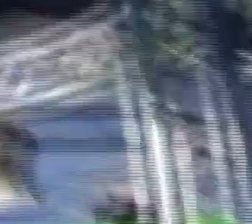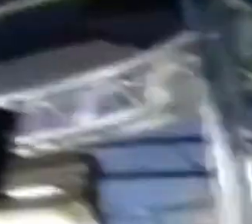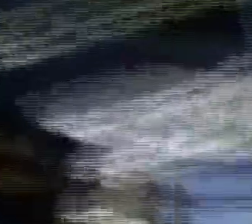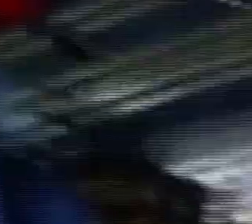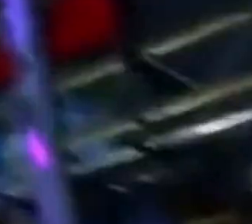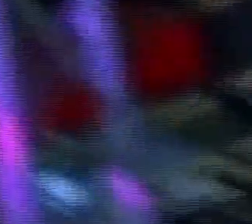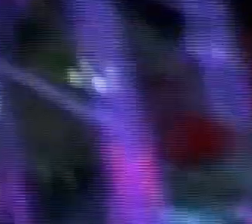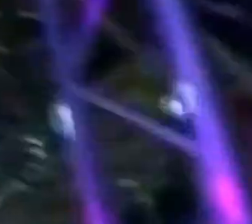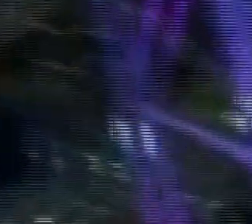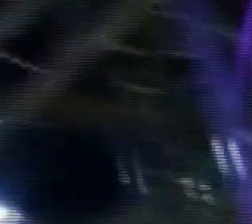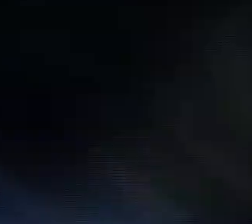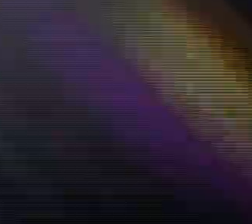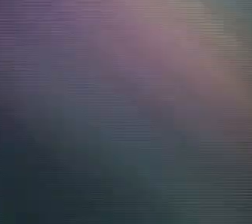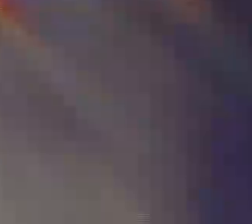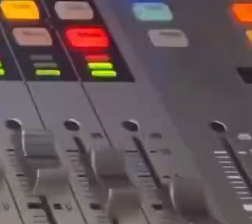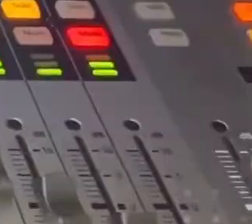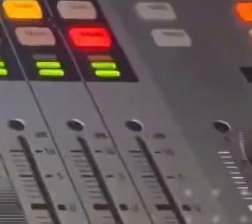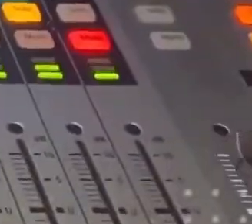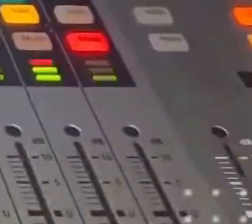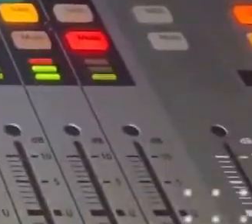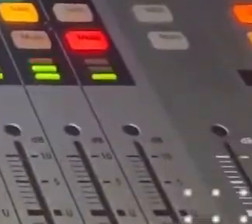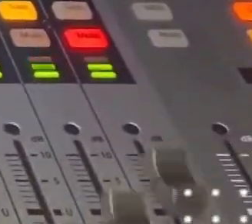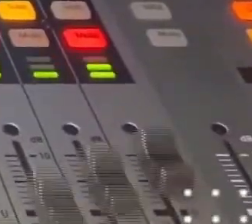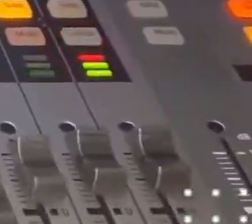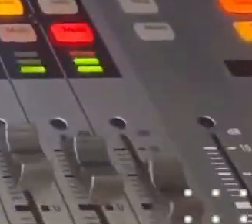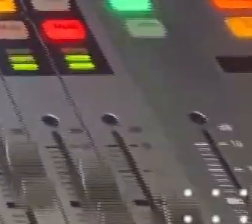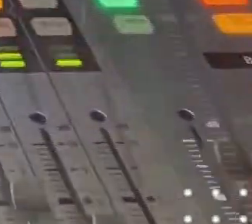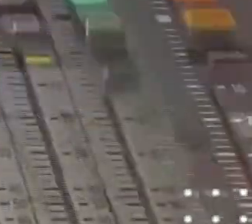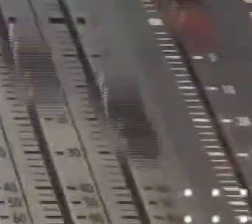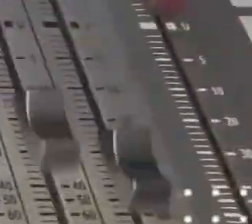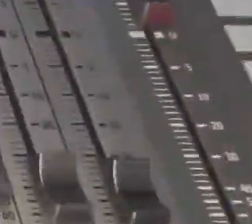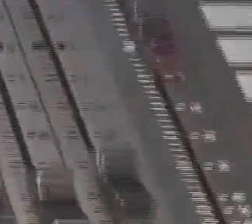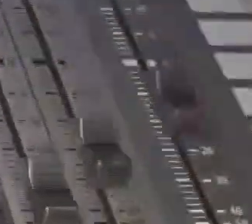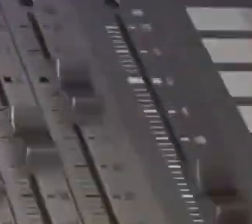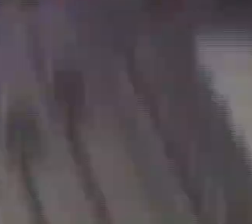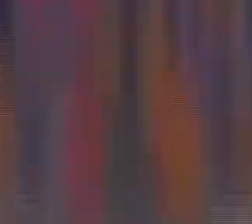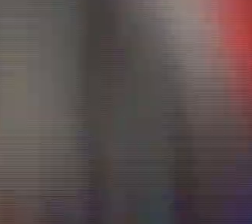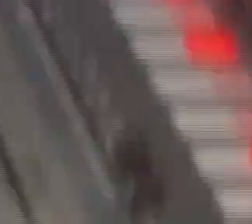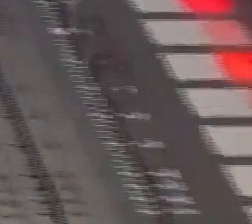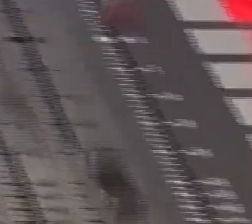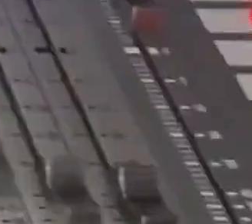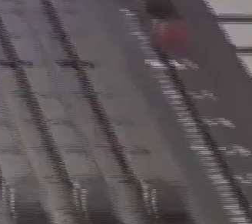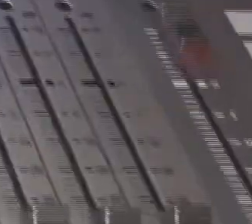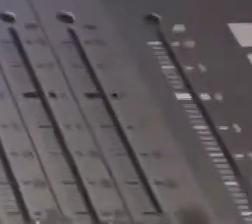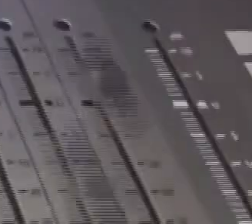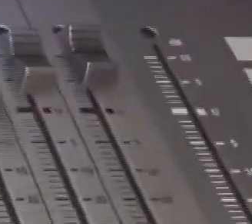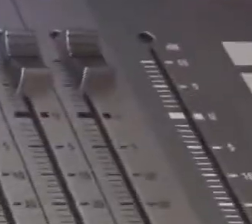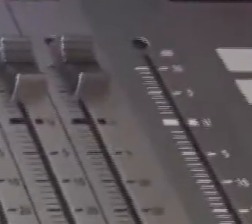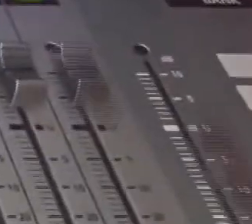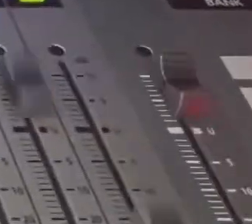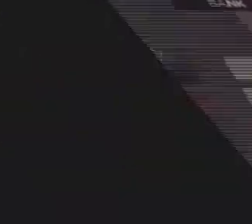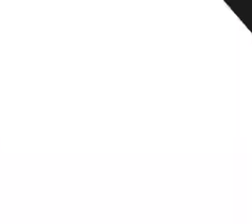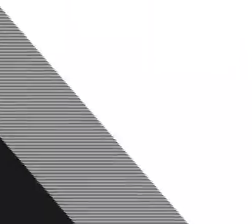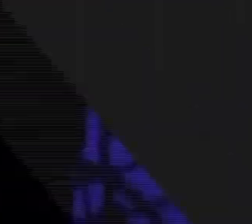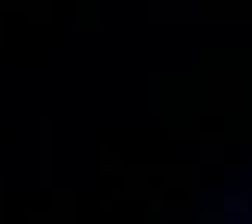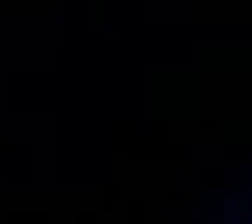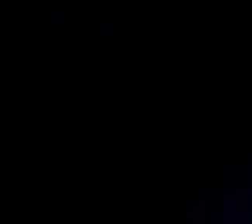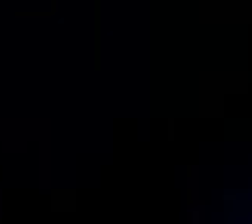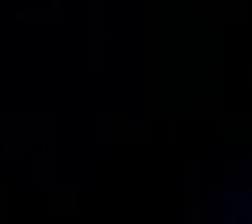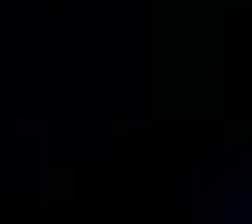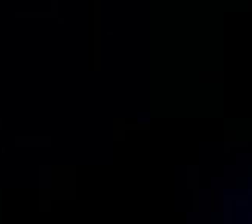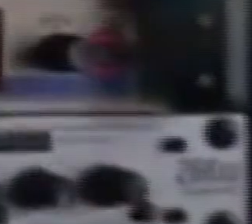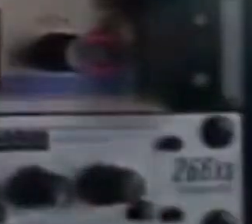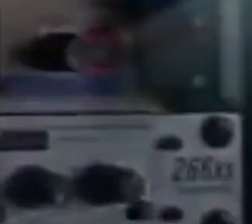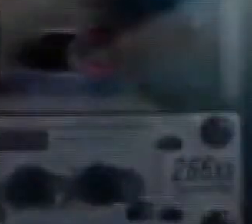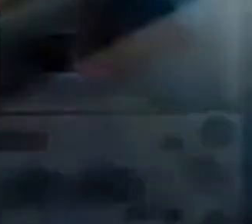techniques, audiovisual editing, and sound and visual control, and how to operate key equipment in modern TV control room. Enroll today